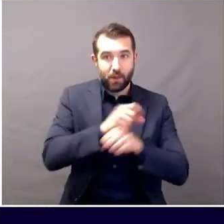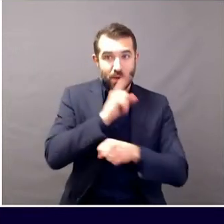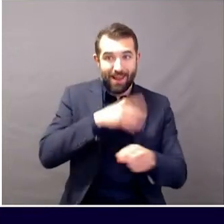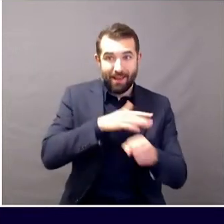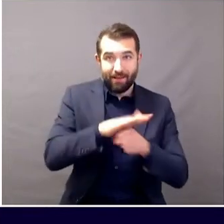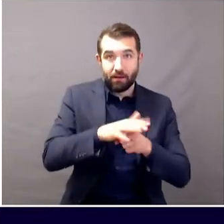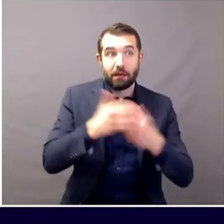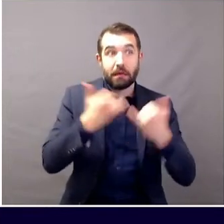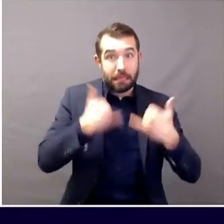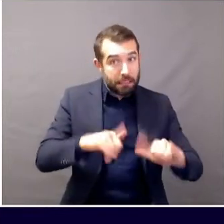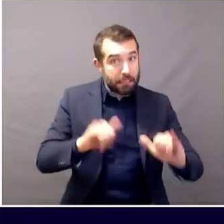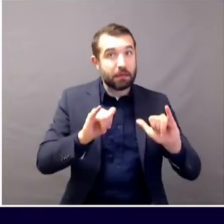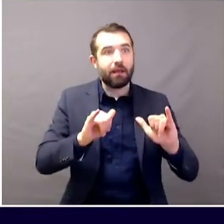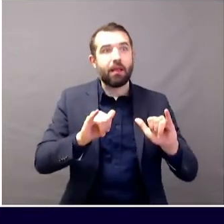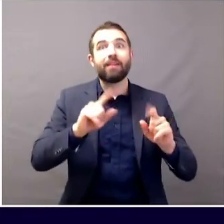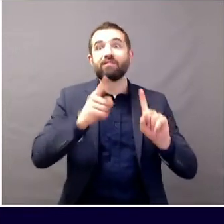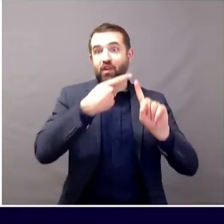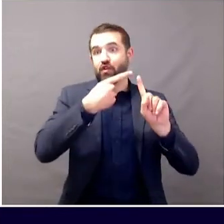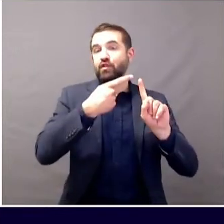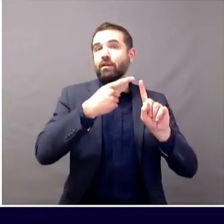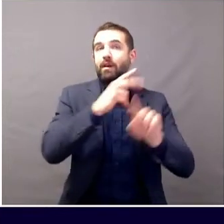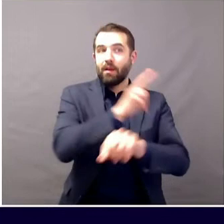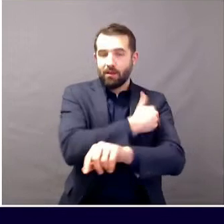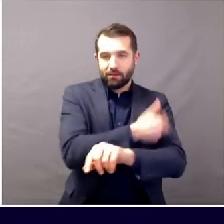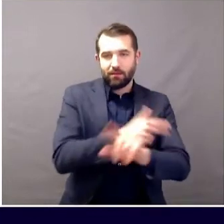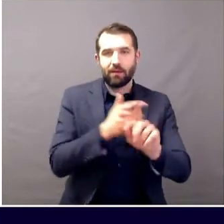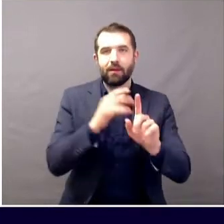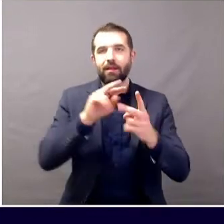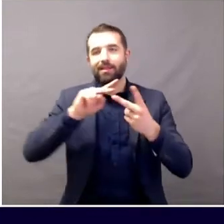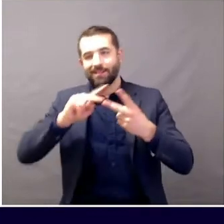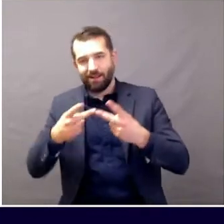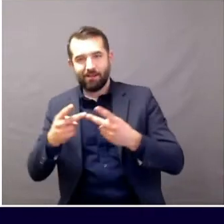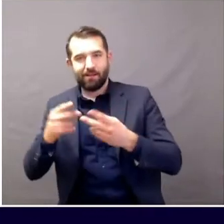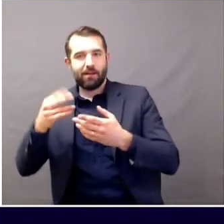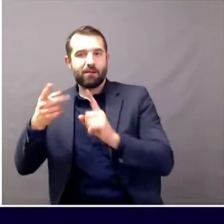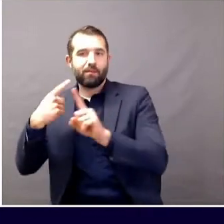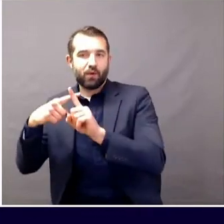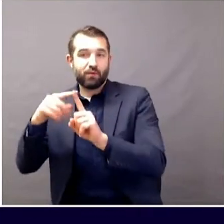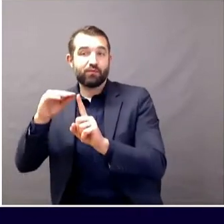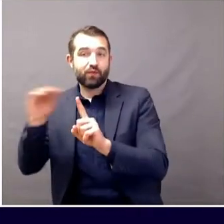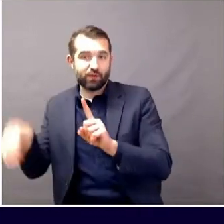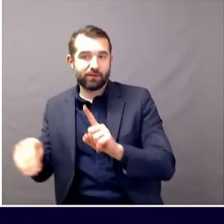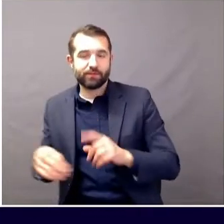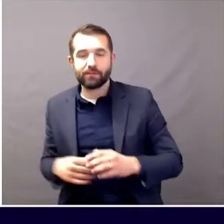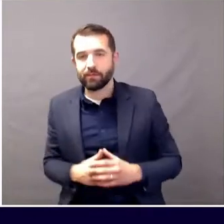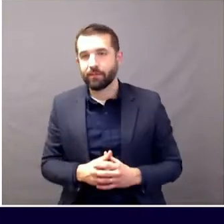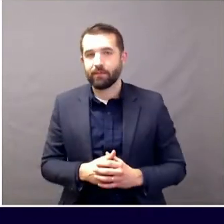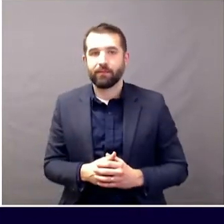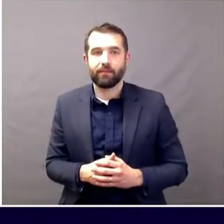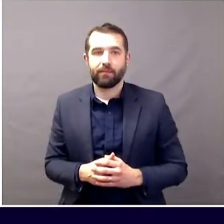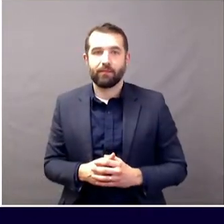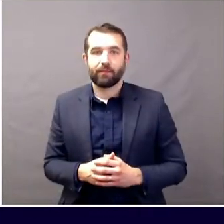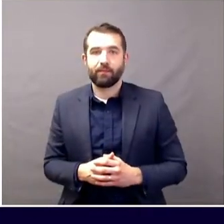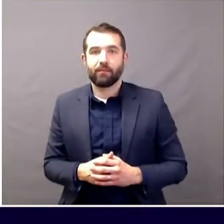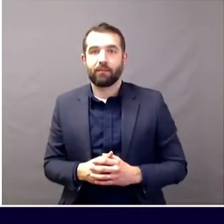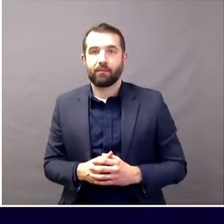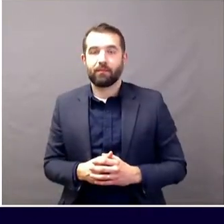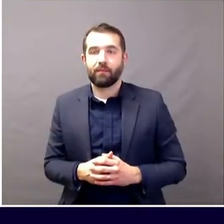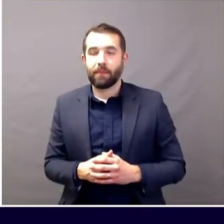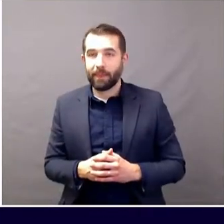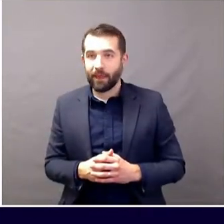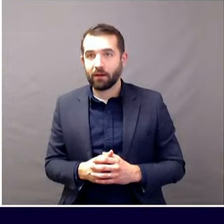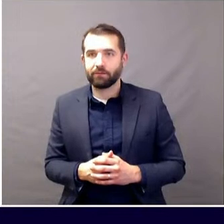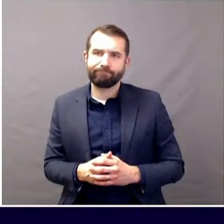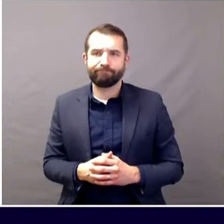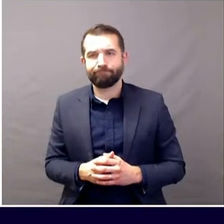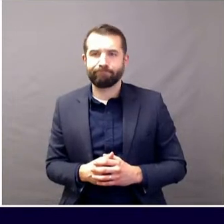the second number I look at after I take a look at hospitalizations is positivity rate. So then I kind of had an